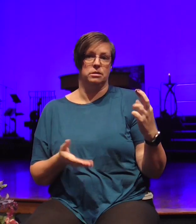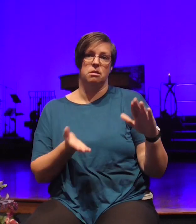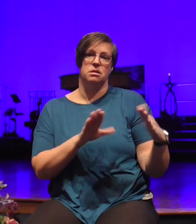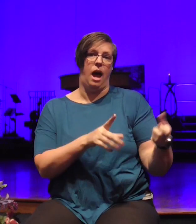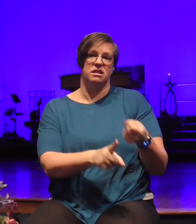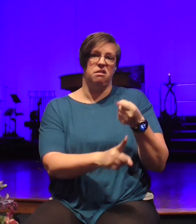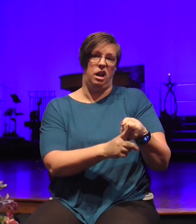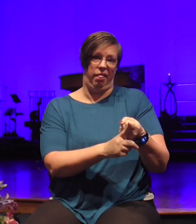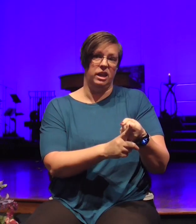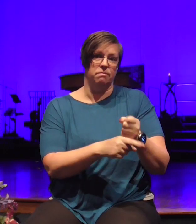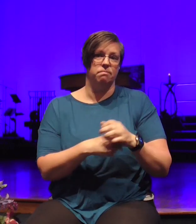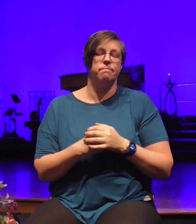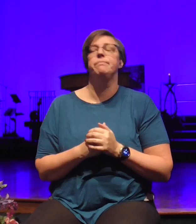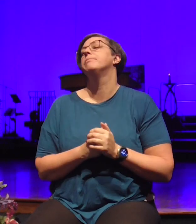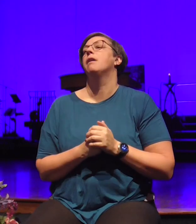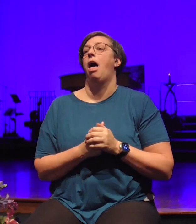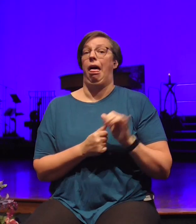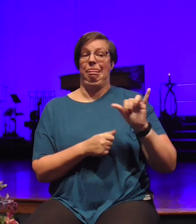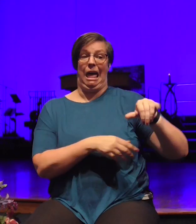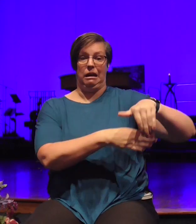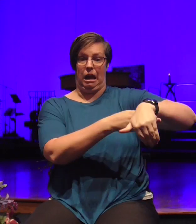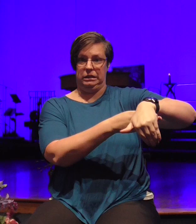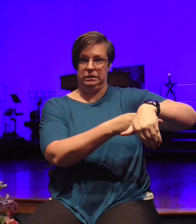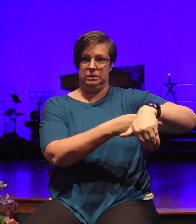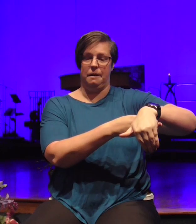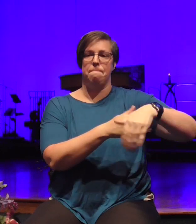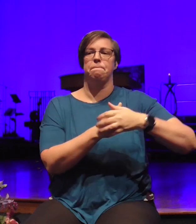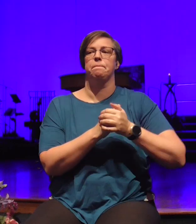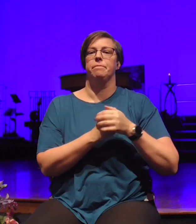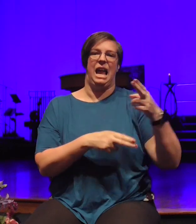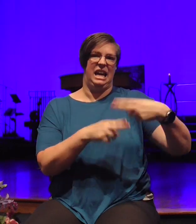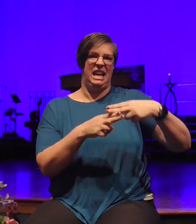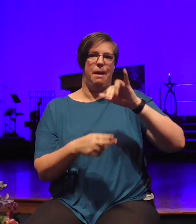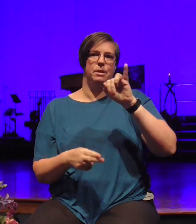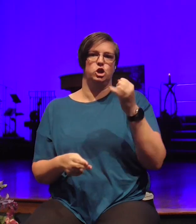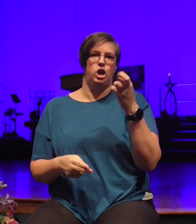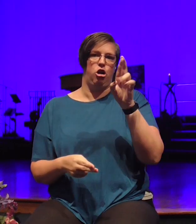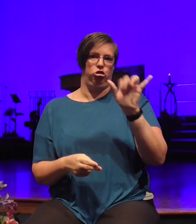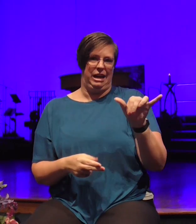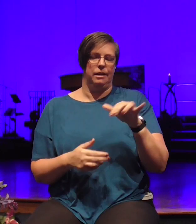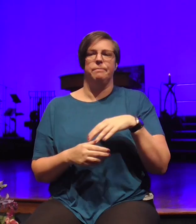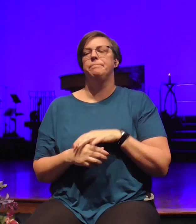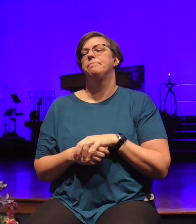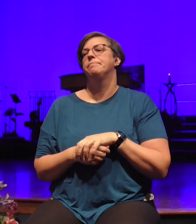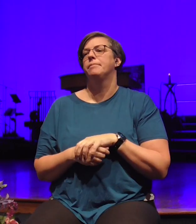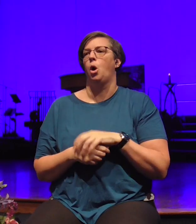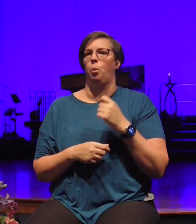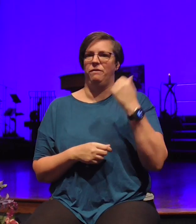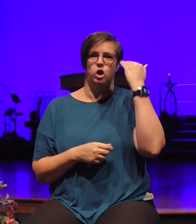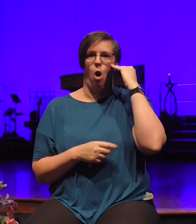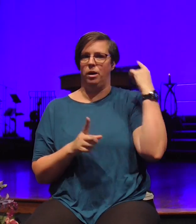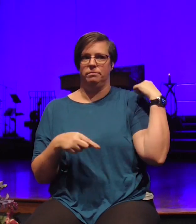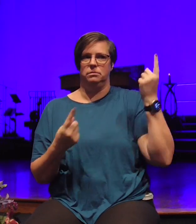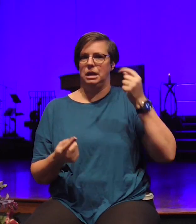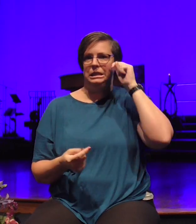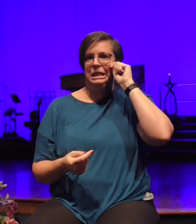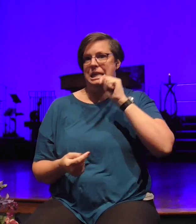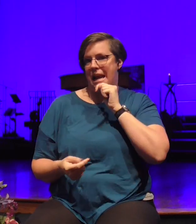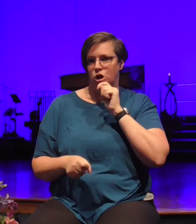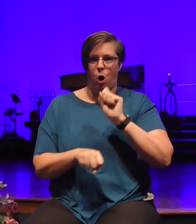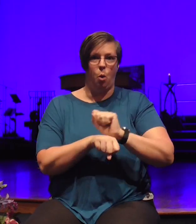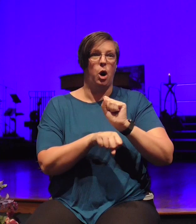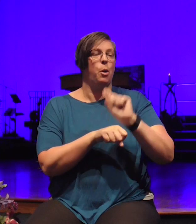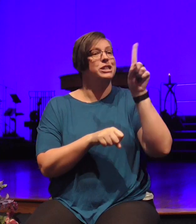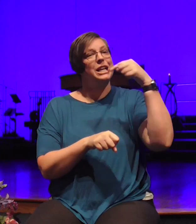suddenly. And that night, his name was Jerry, and Ken and I have known him since we were teenagers. We worked at Target